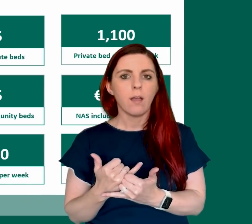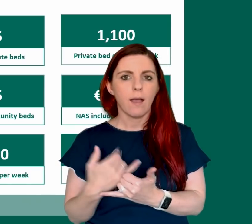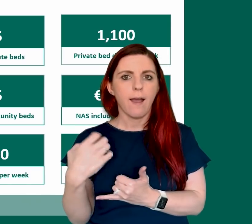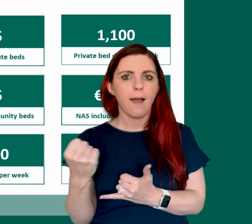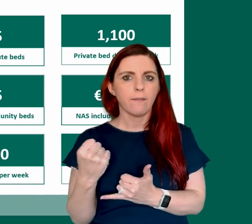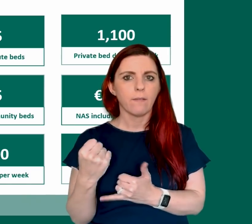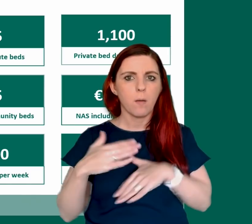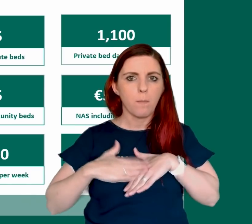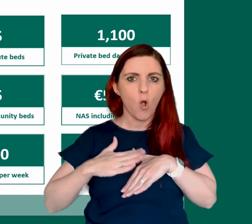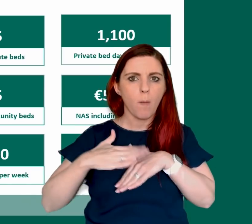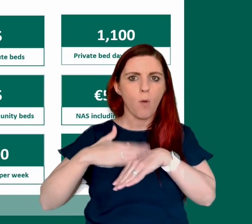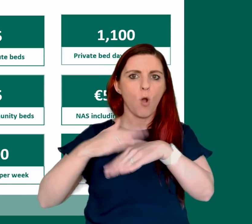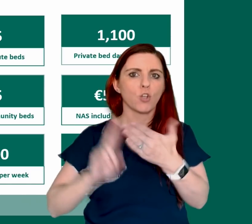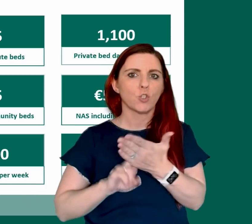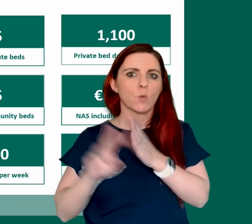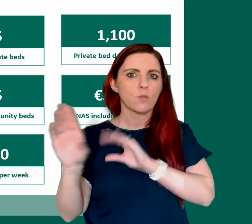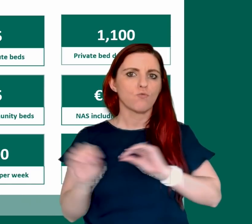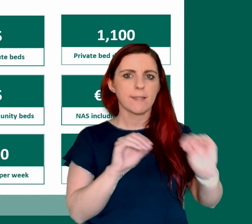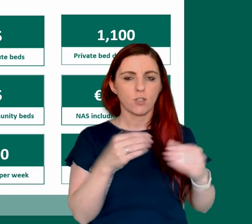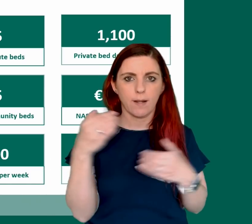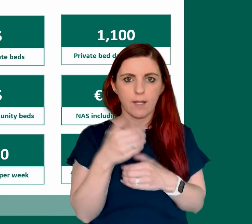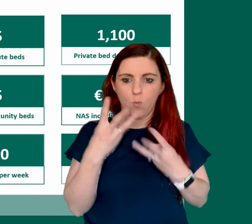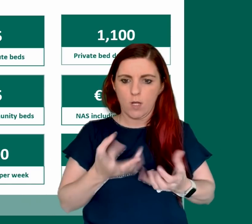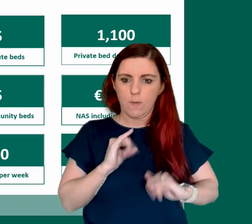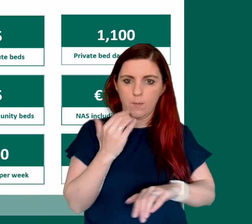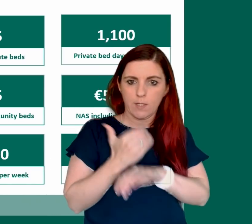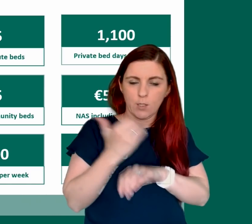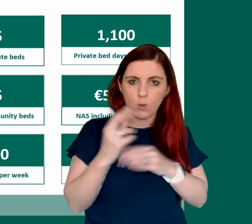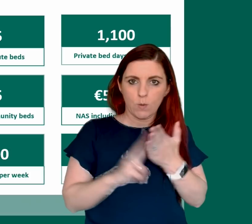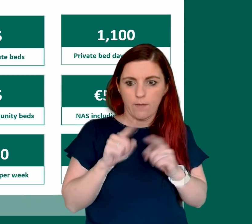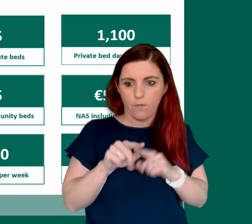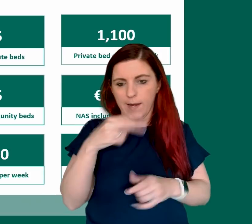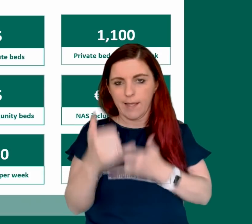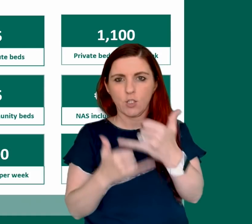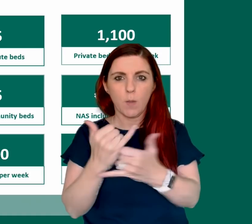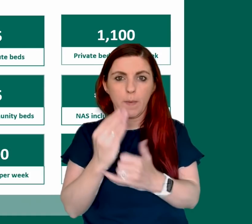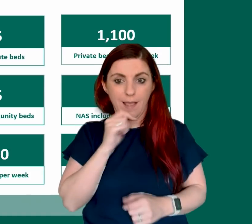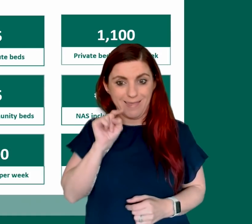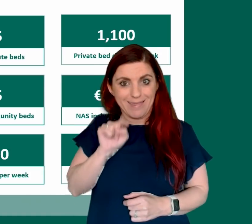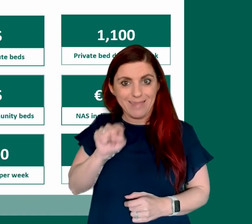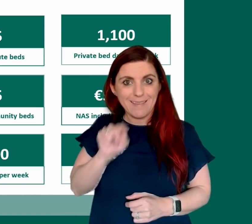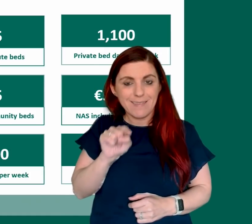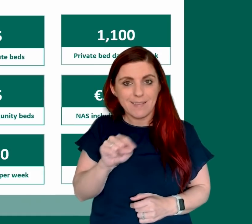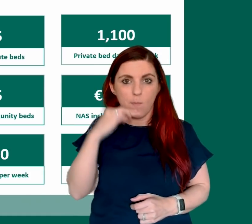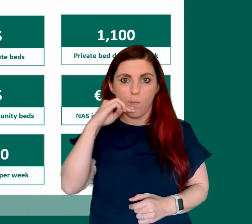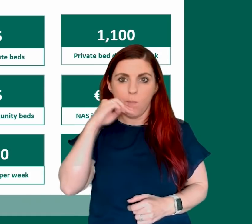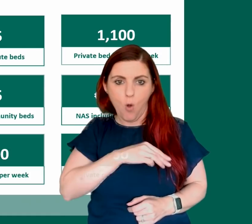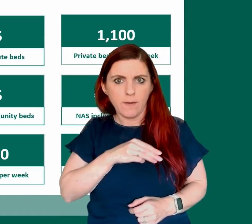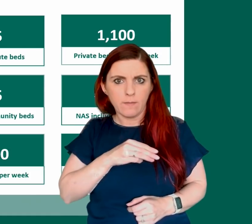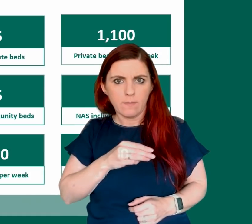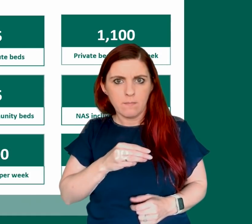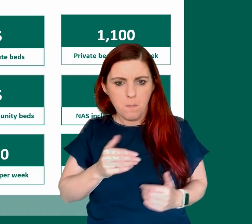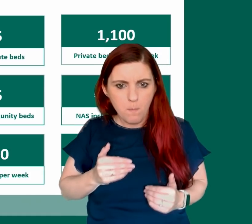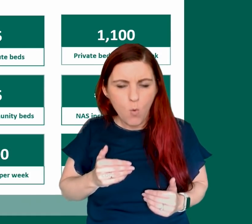significant uptake of transitional care that we want to be able to maintain into 2022, because this is a key pathway for us in terms of